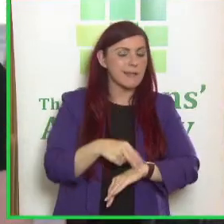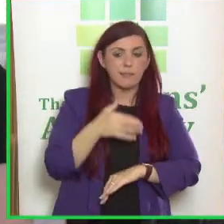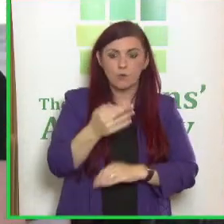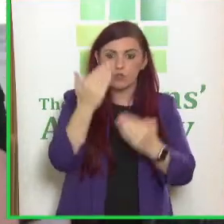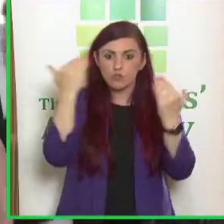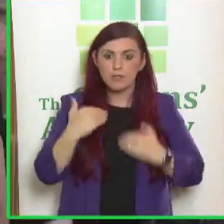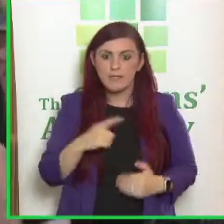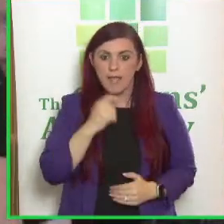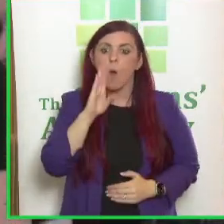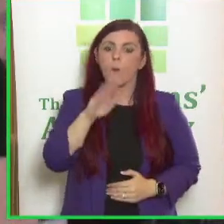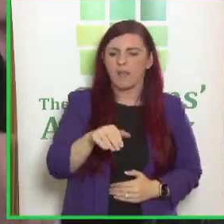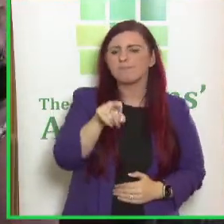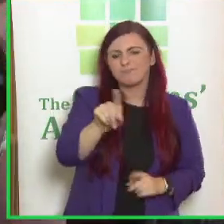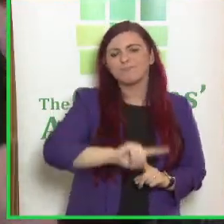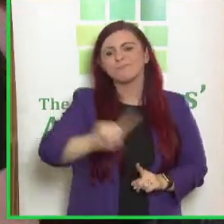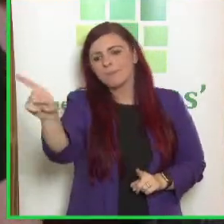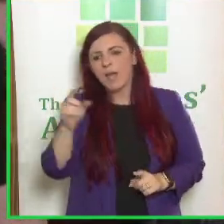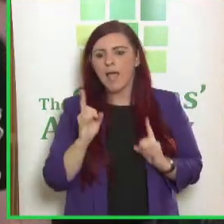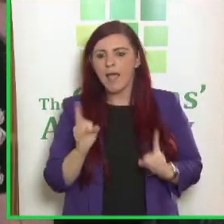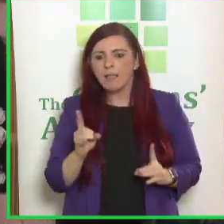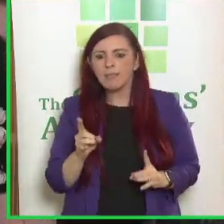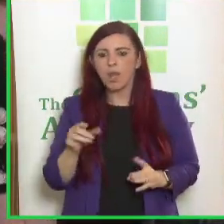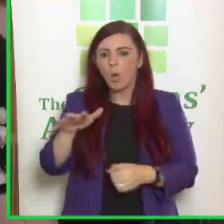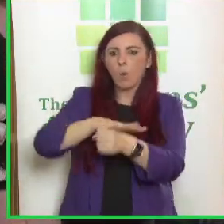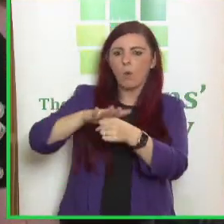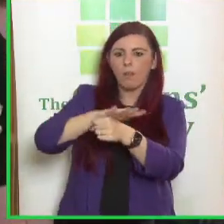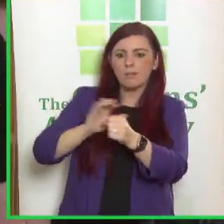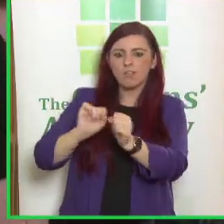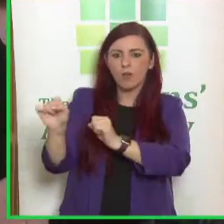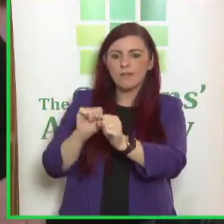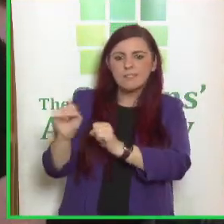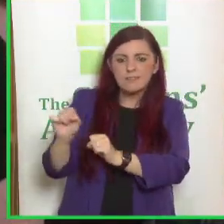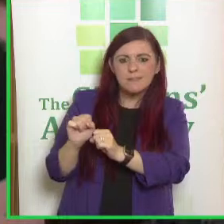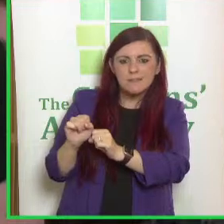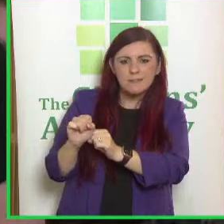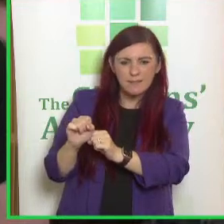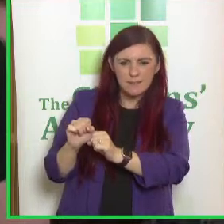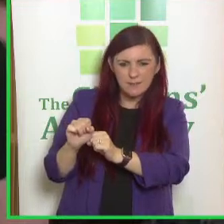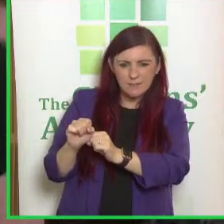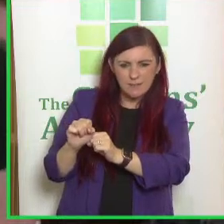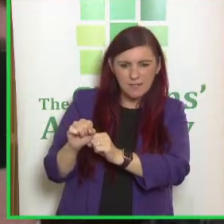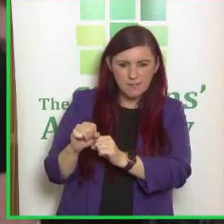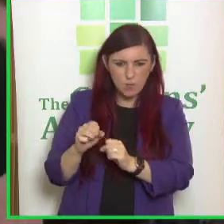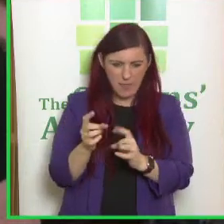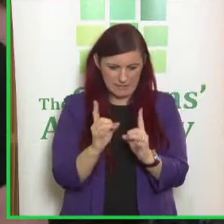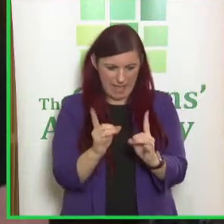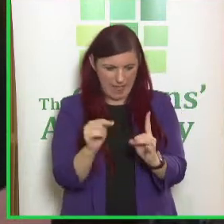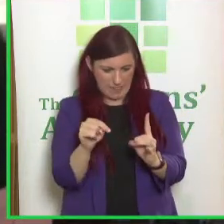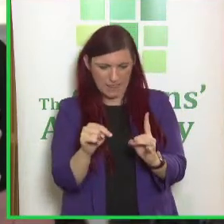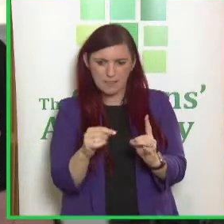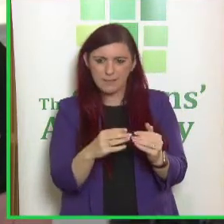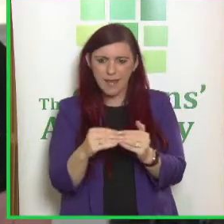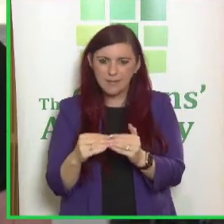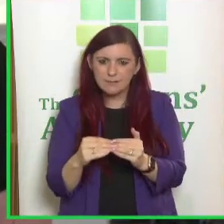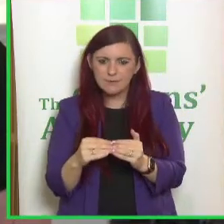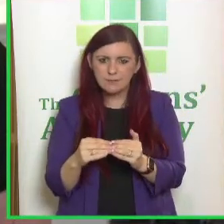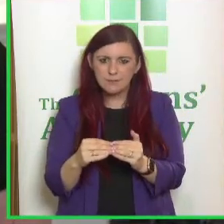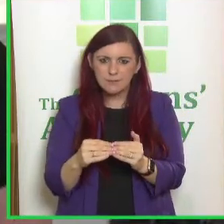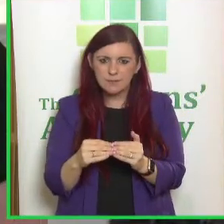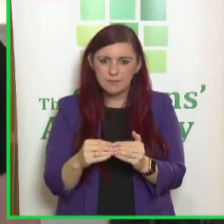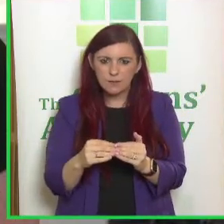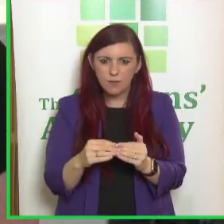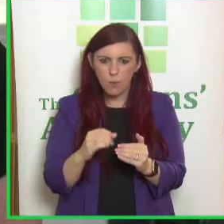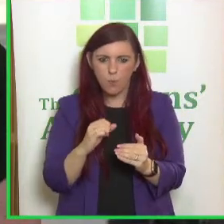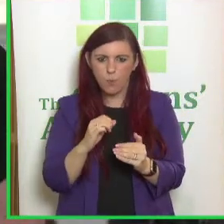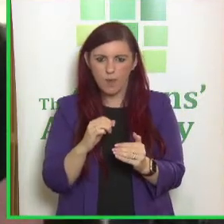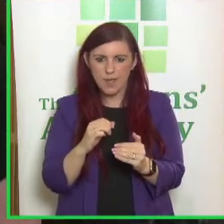is that you now go into, a local service. So that the health-led piece is not only in relation to being left with a conviction,